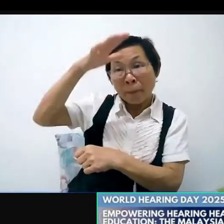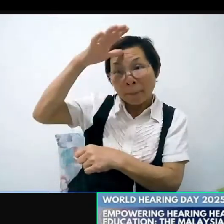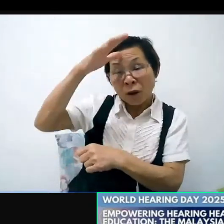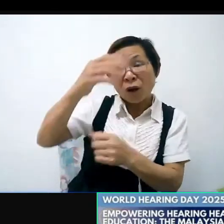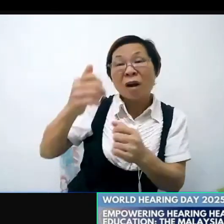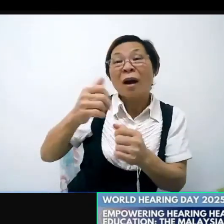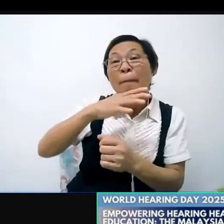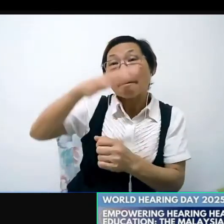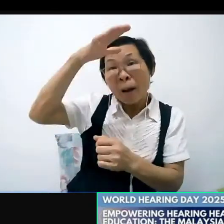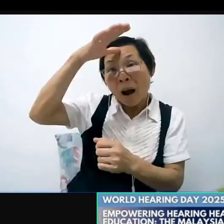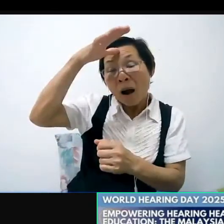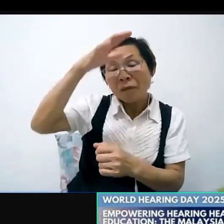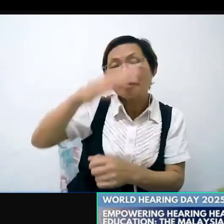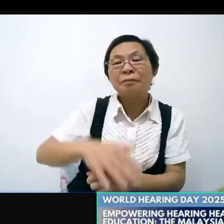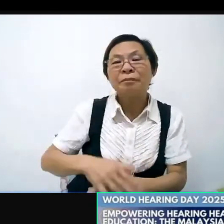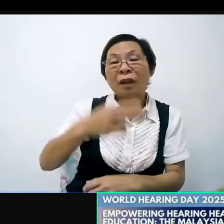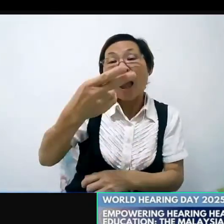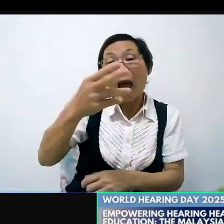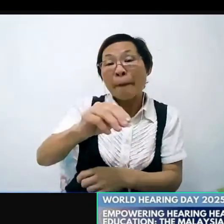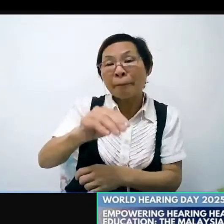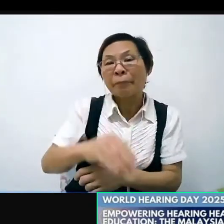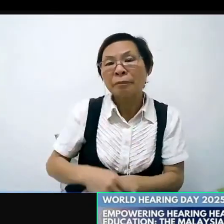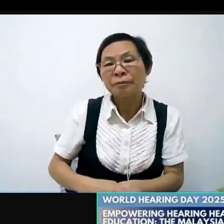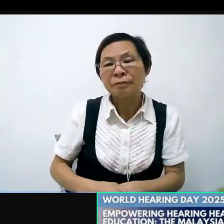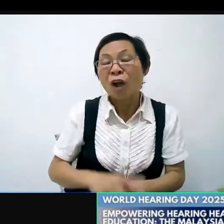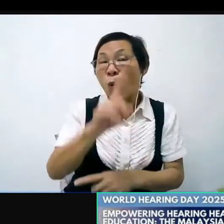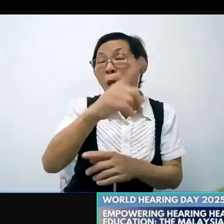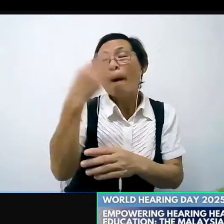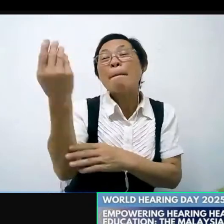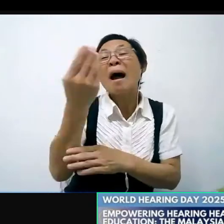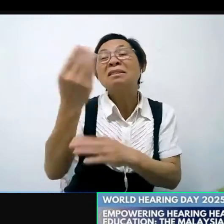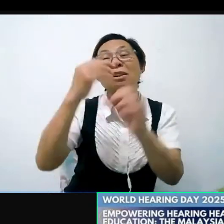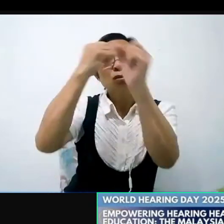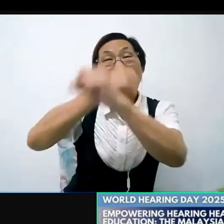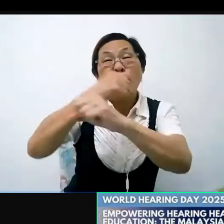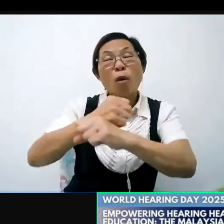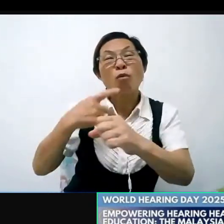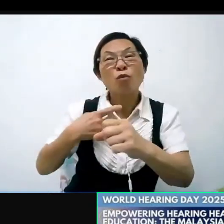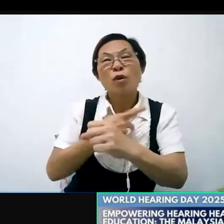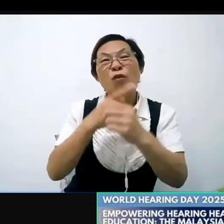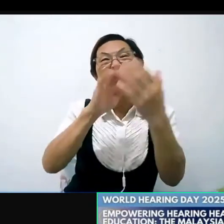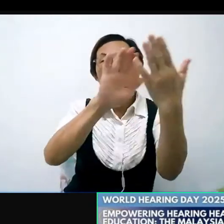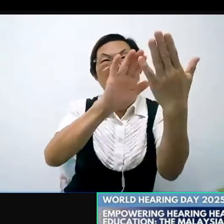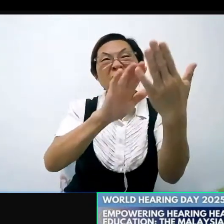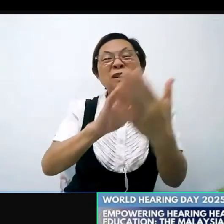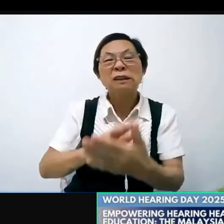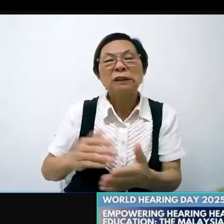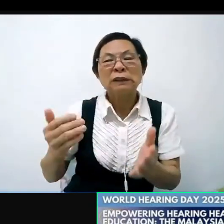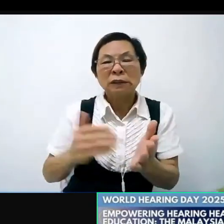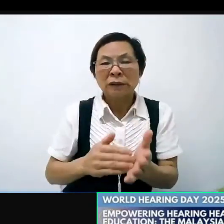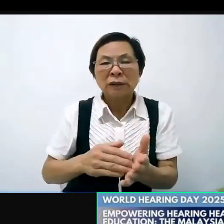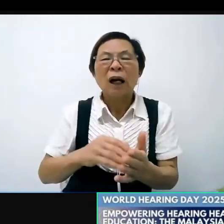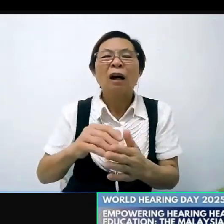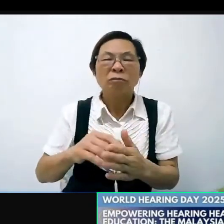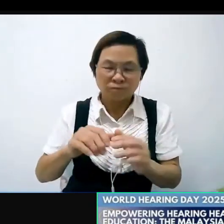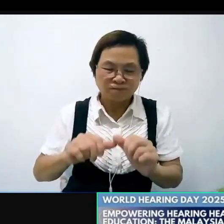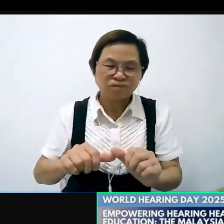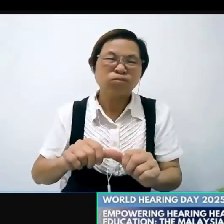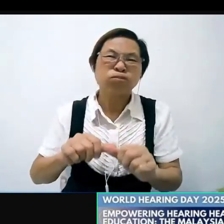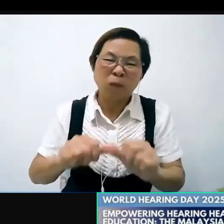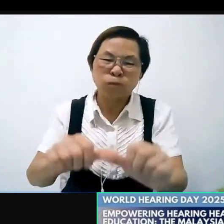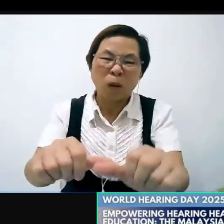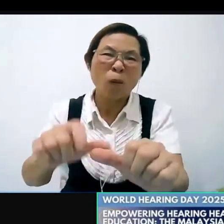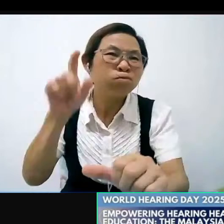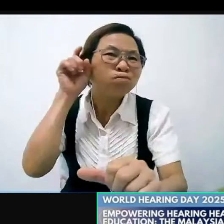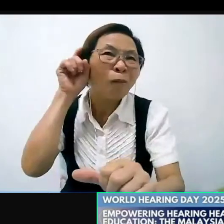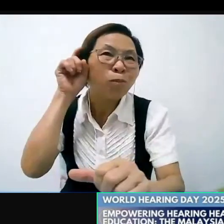loss, so one of the common challenges that we face is inconsistent hearing aid use, where we